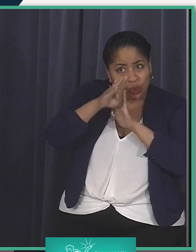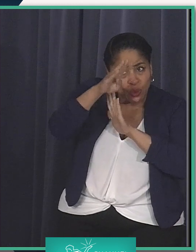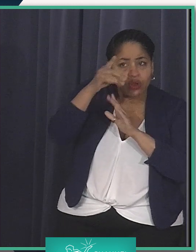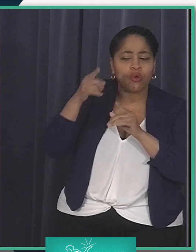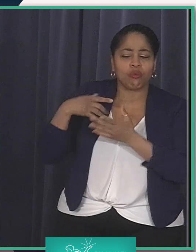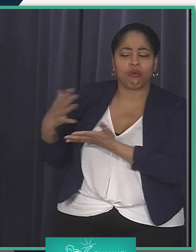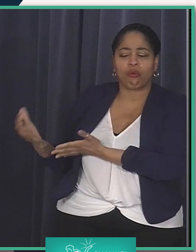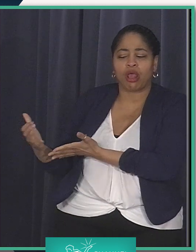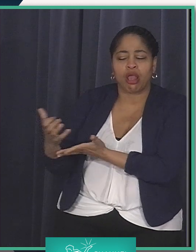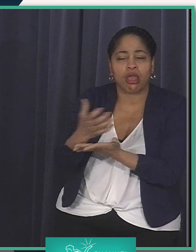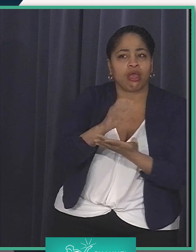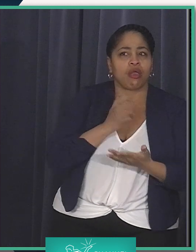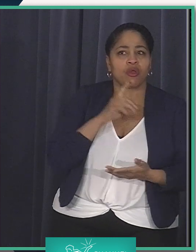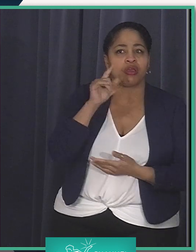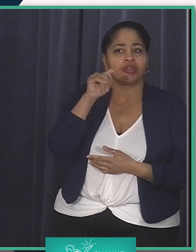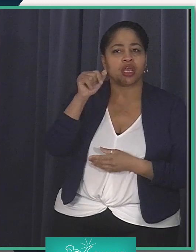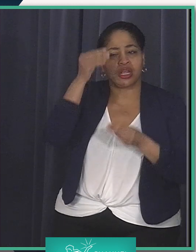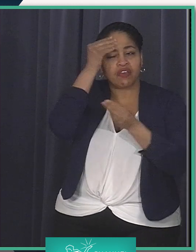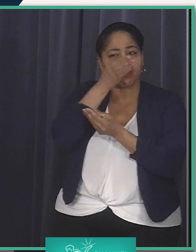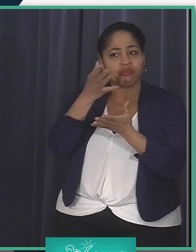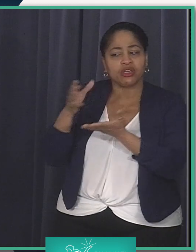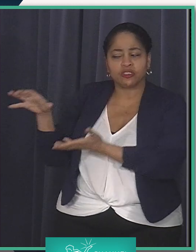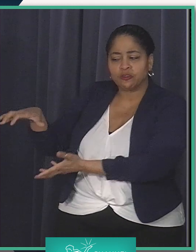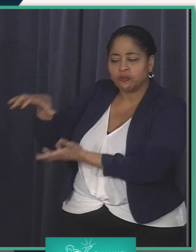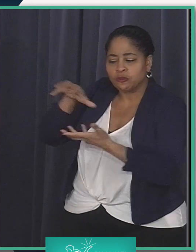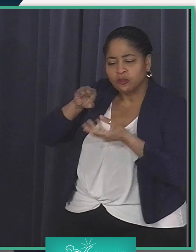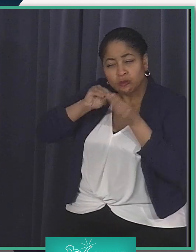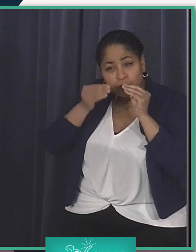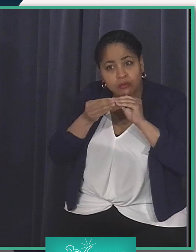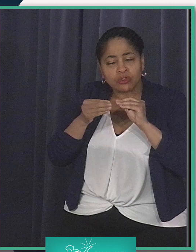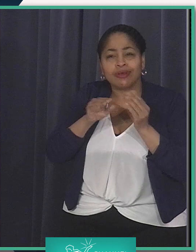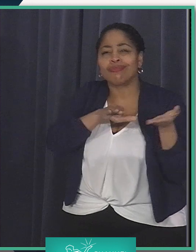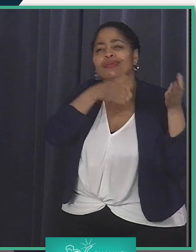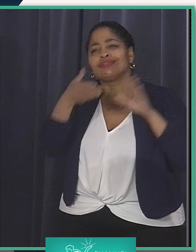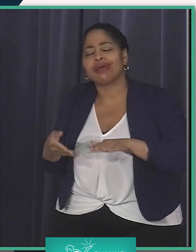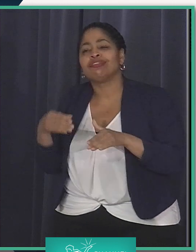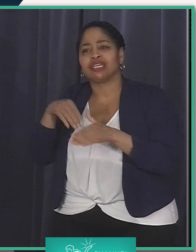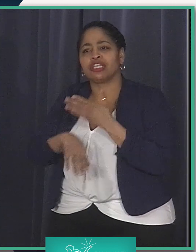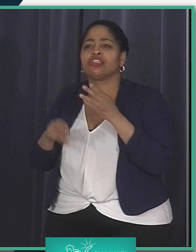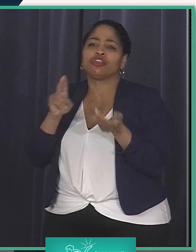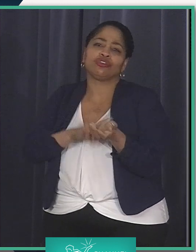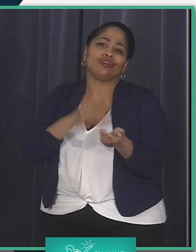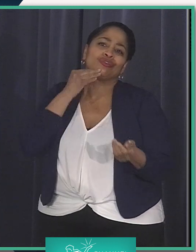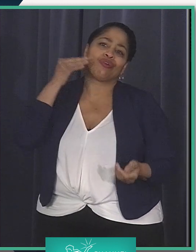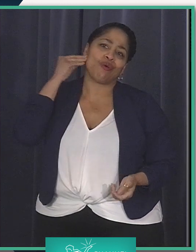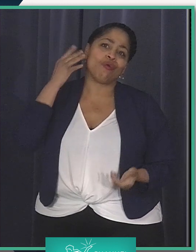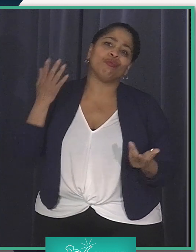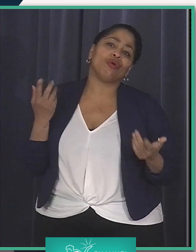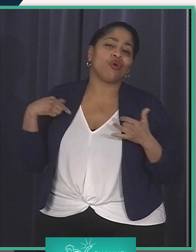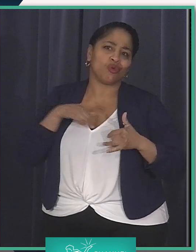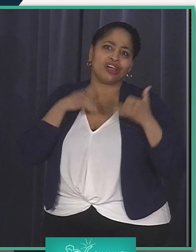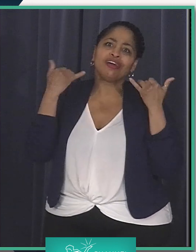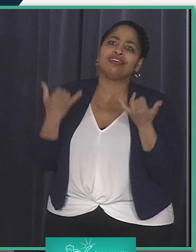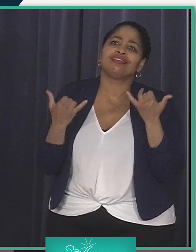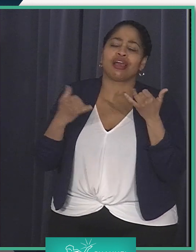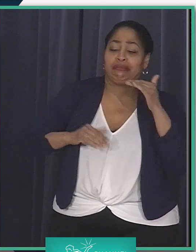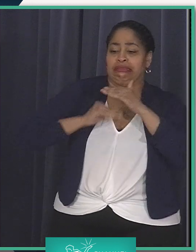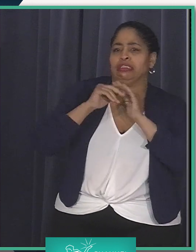data are the deaths in the nursing homes. We are now up